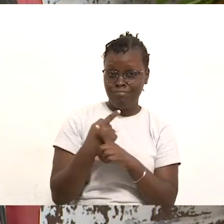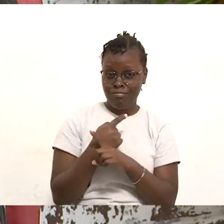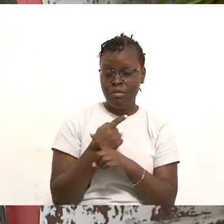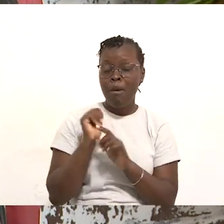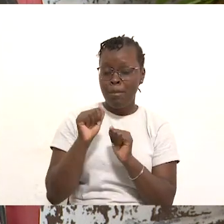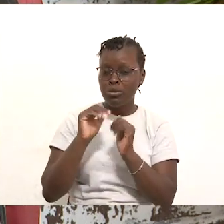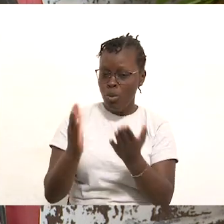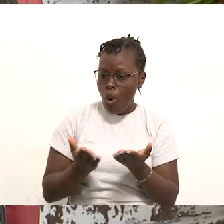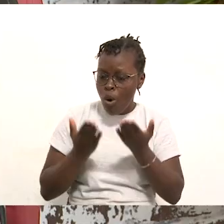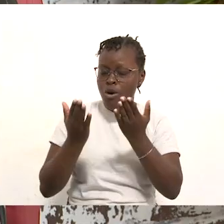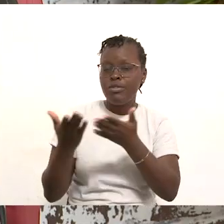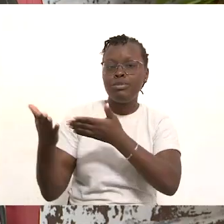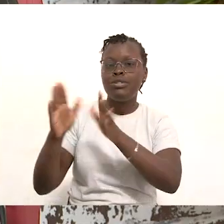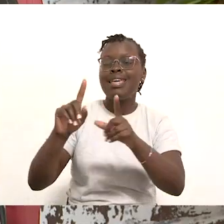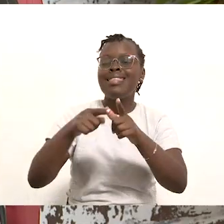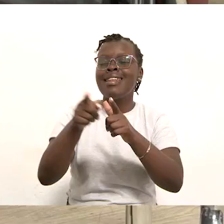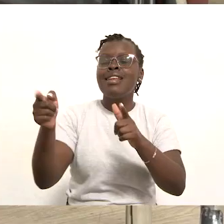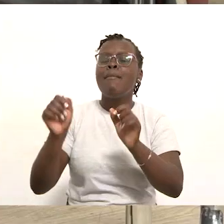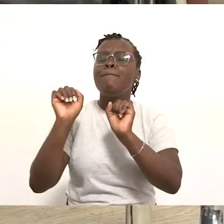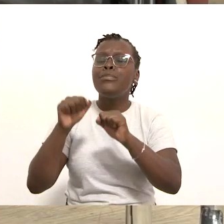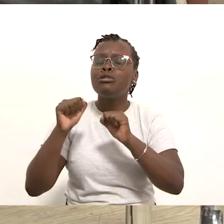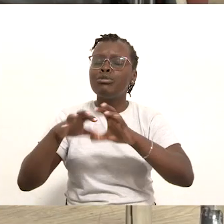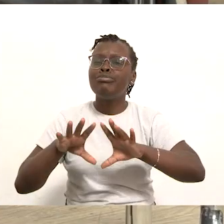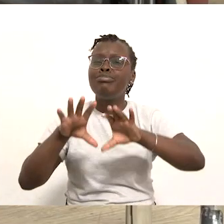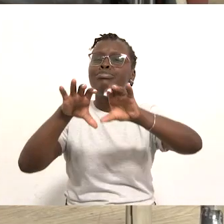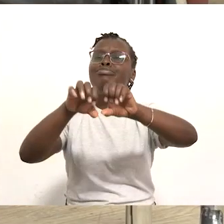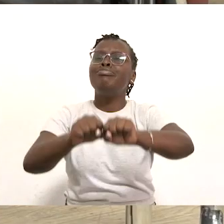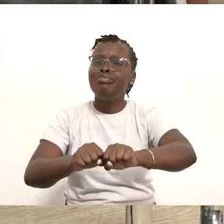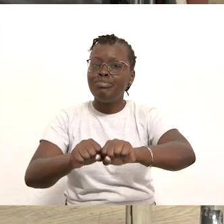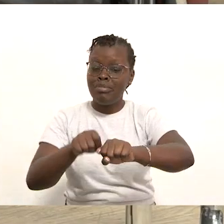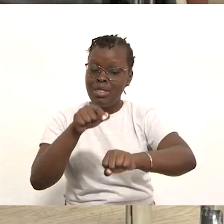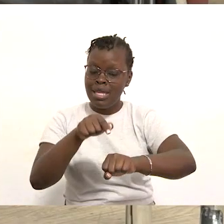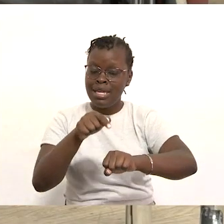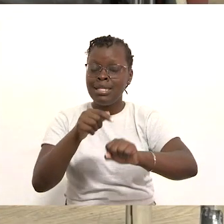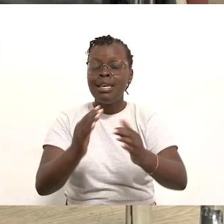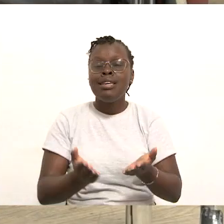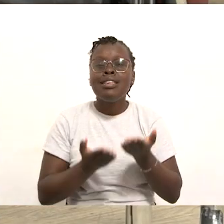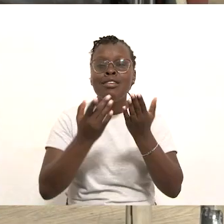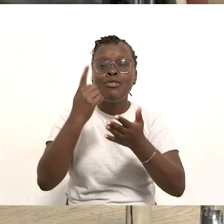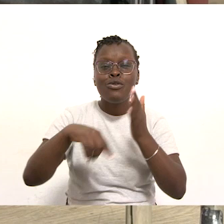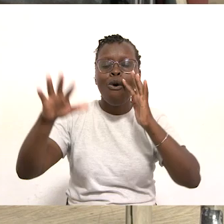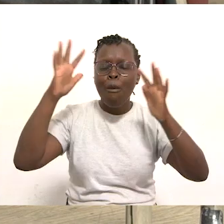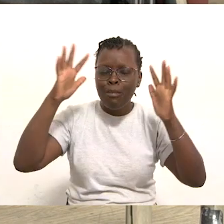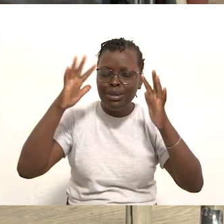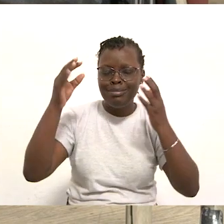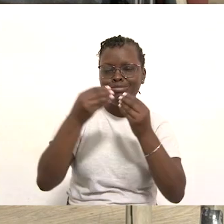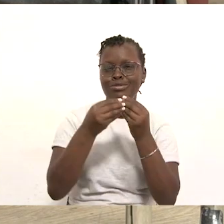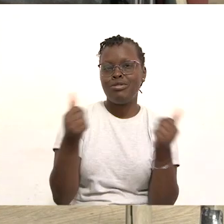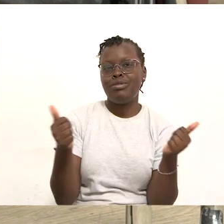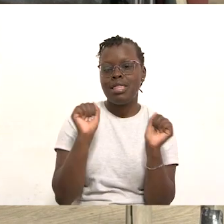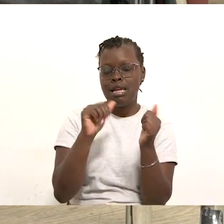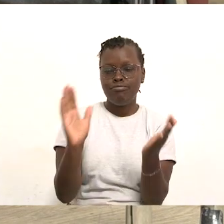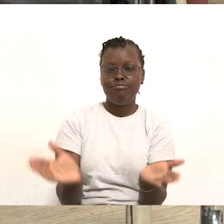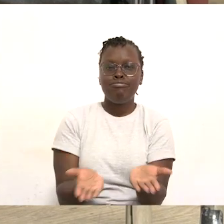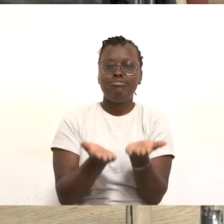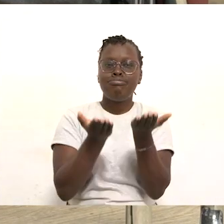will offer, they will have the chance to be key players in this transformation by offering innovative solutions that enhance the